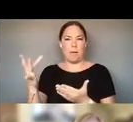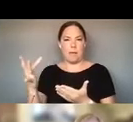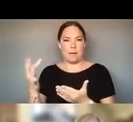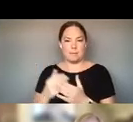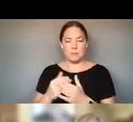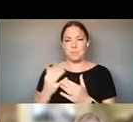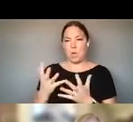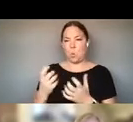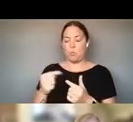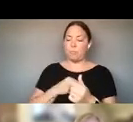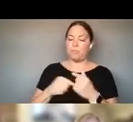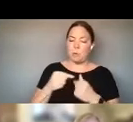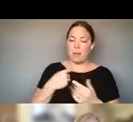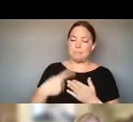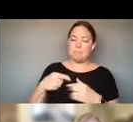to that.